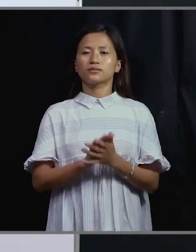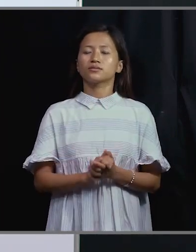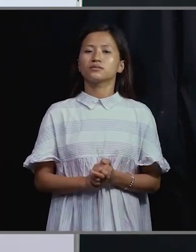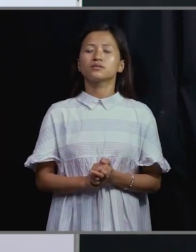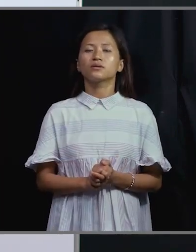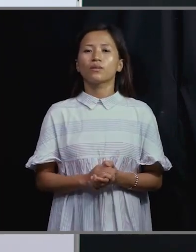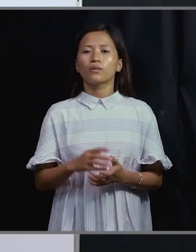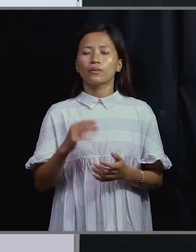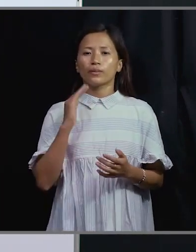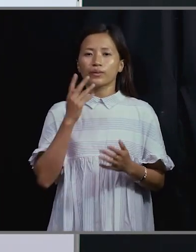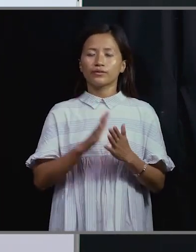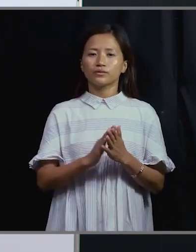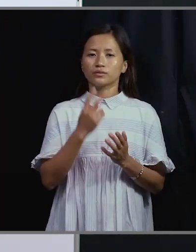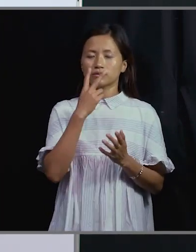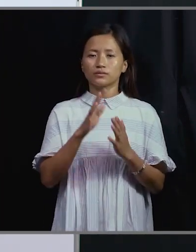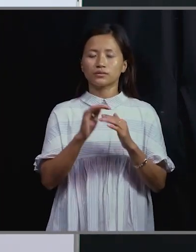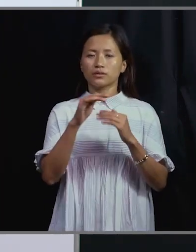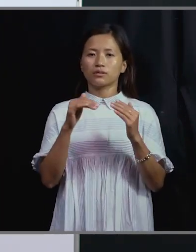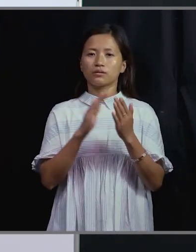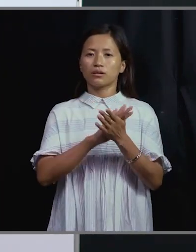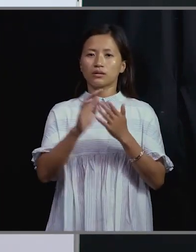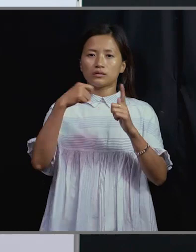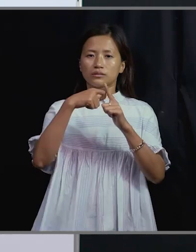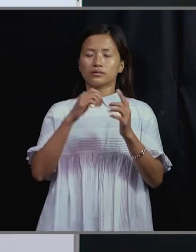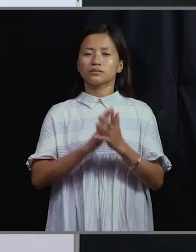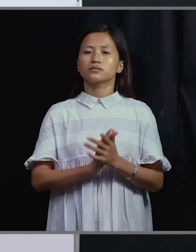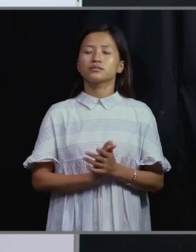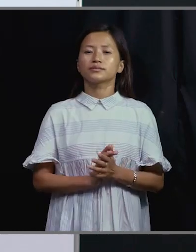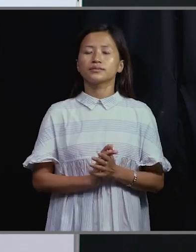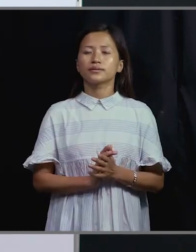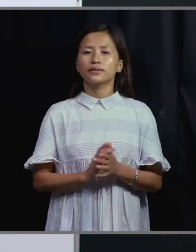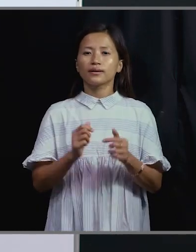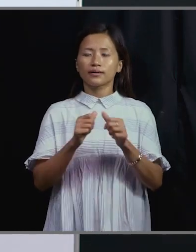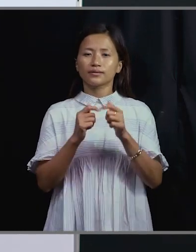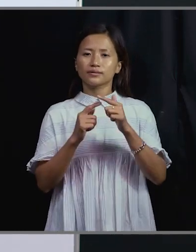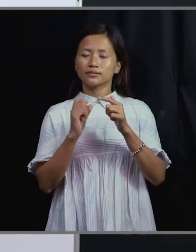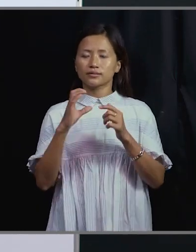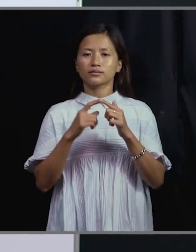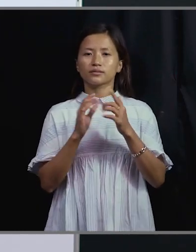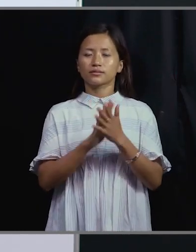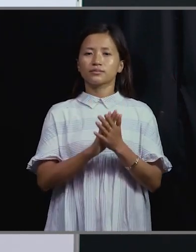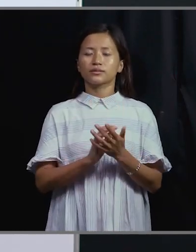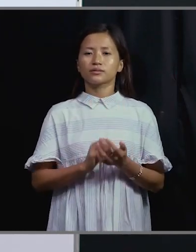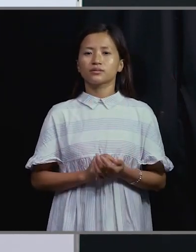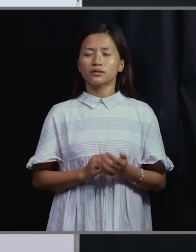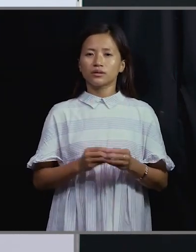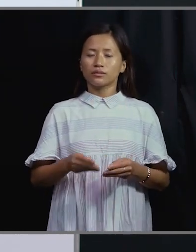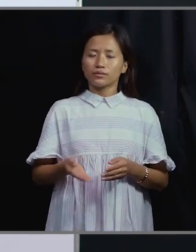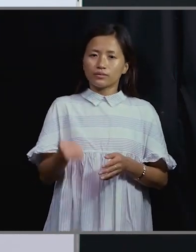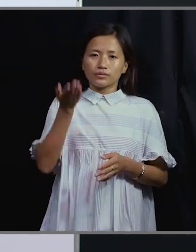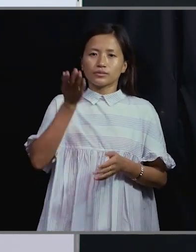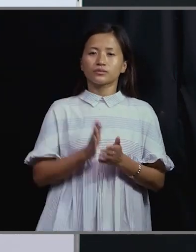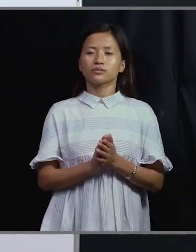So whenever these haloalkanes react with active metals like lithium or zinc, they will give rise